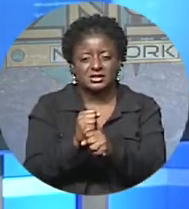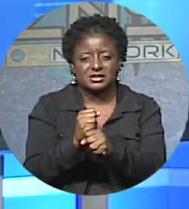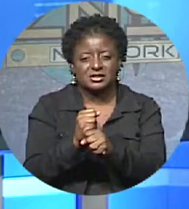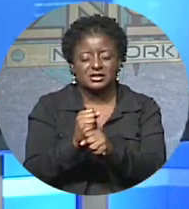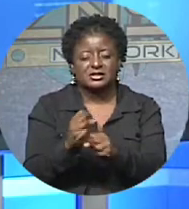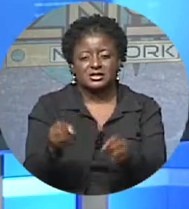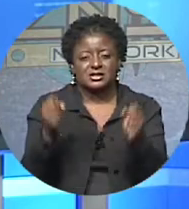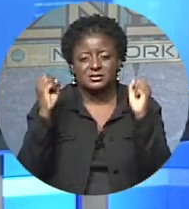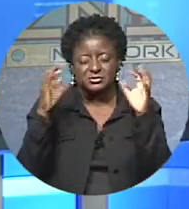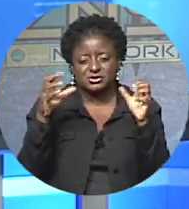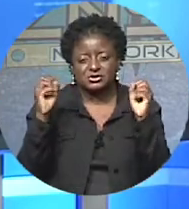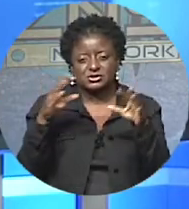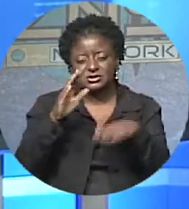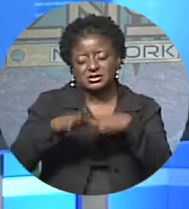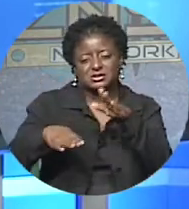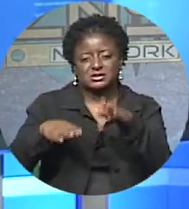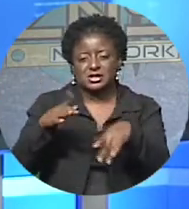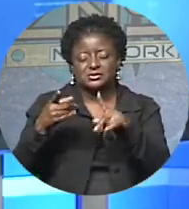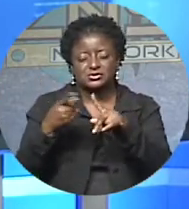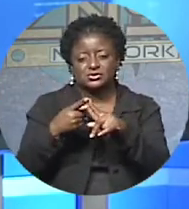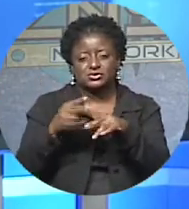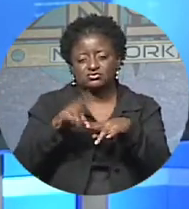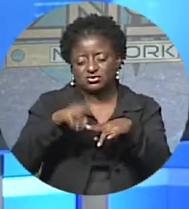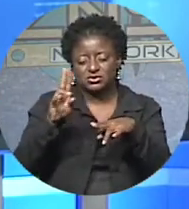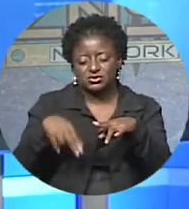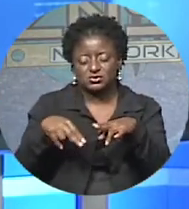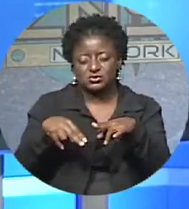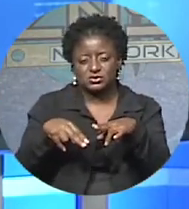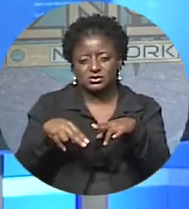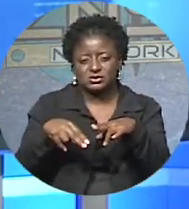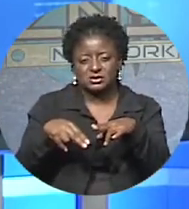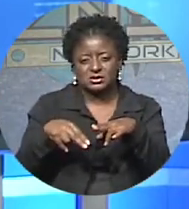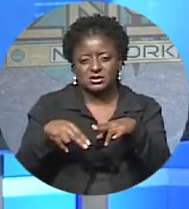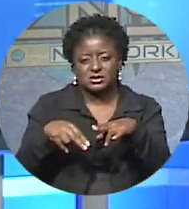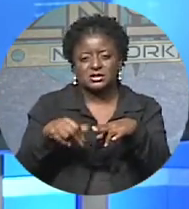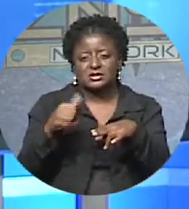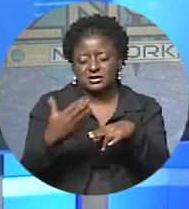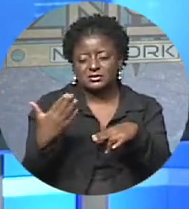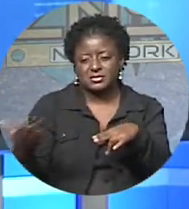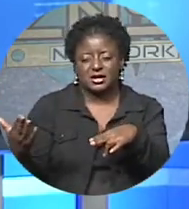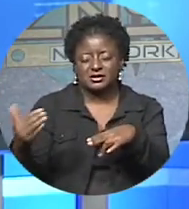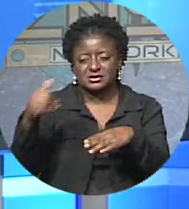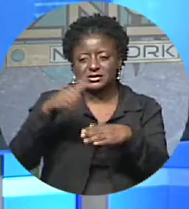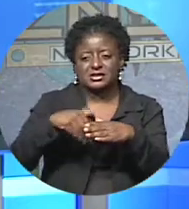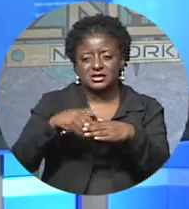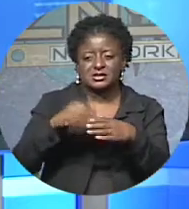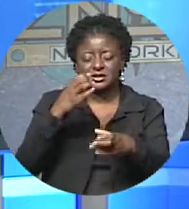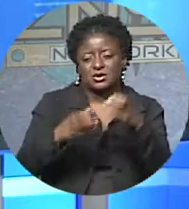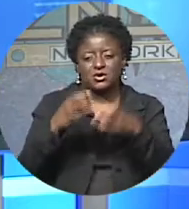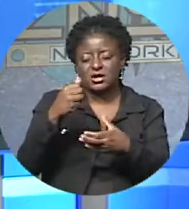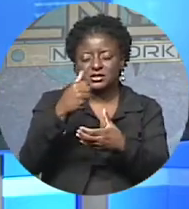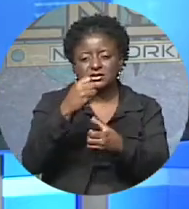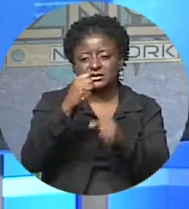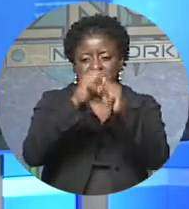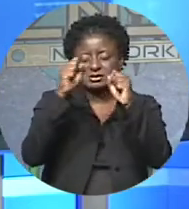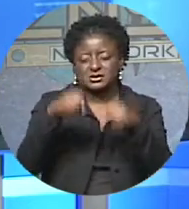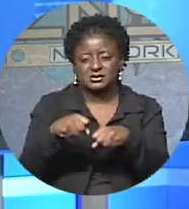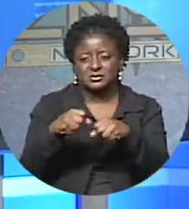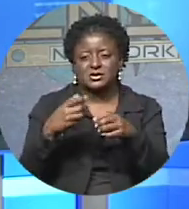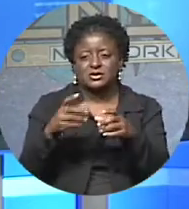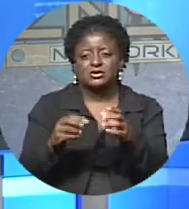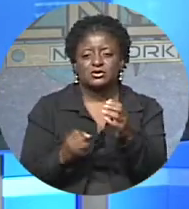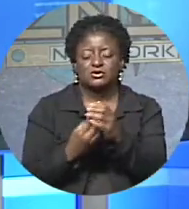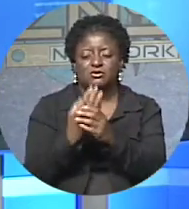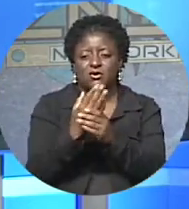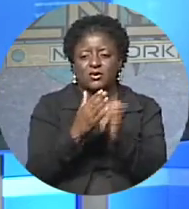in the justice system. He says there are also plans to hire additional judges. But juror intimidation and a growing trend of